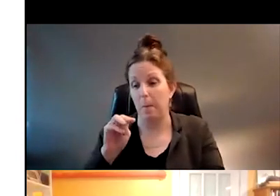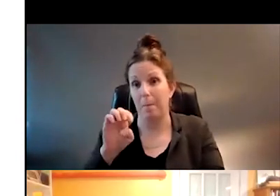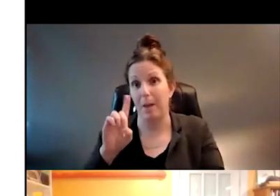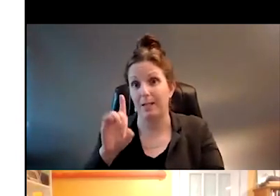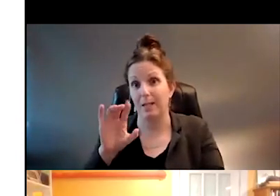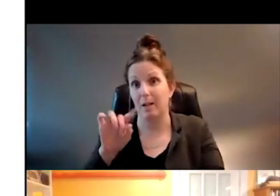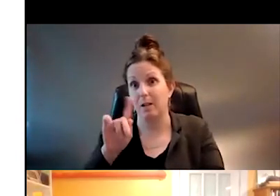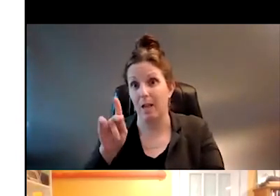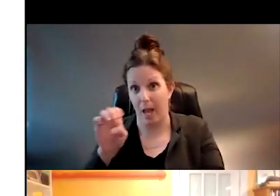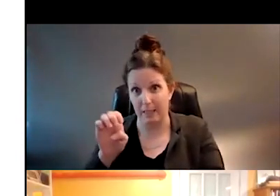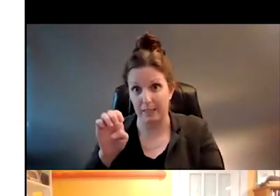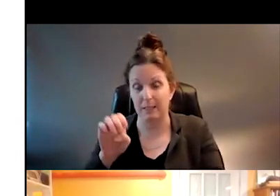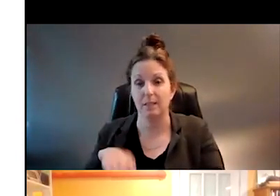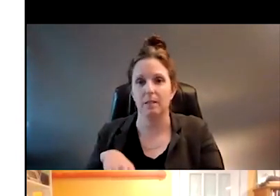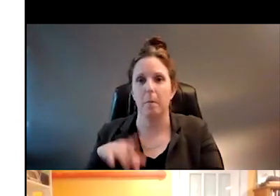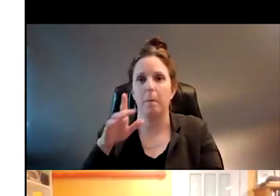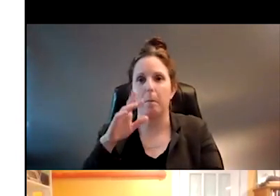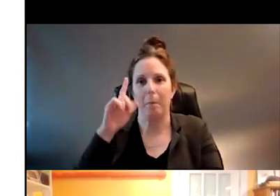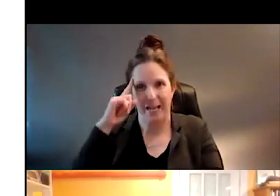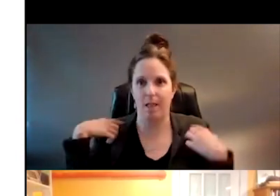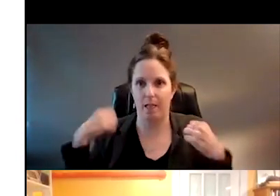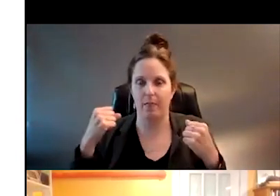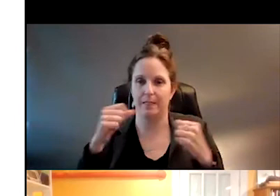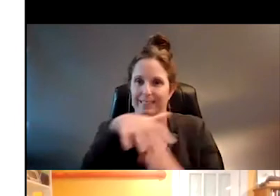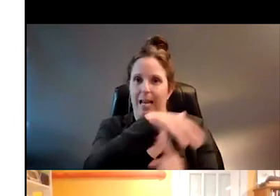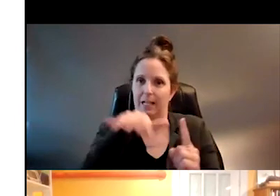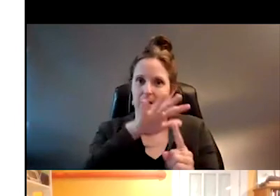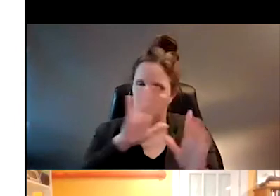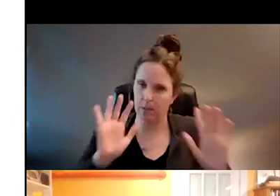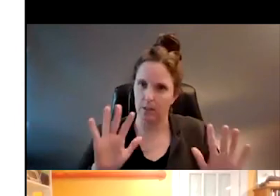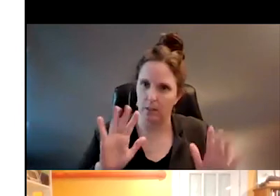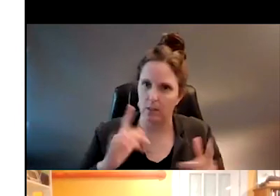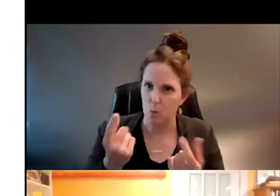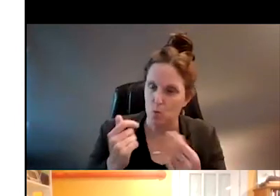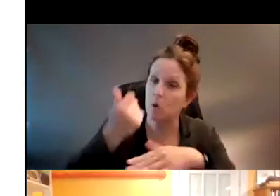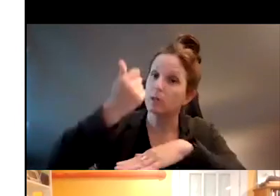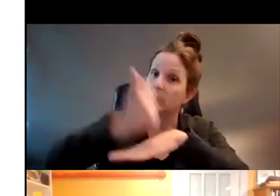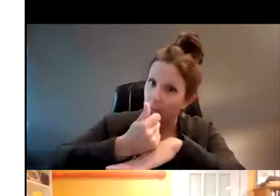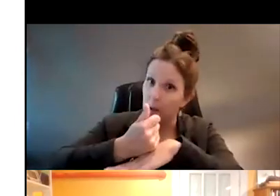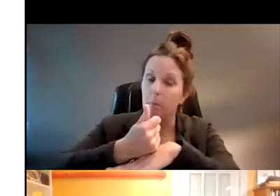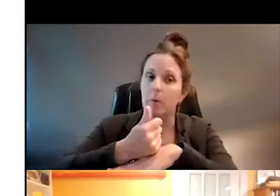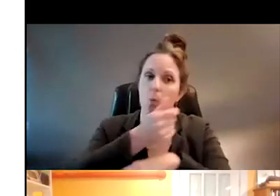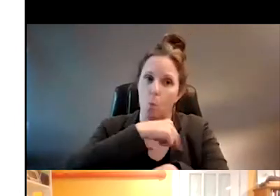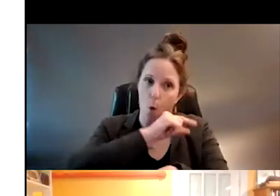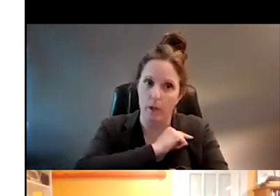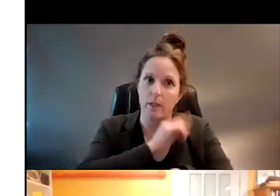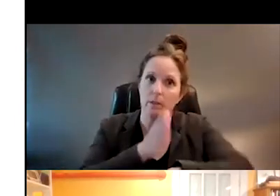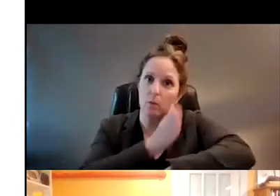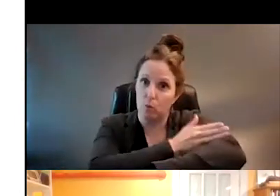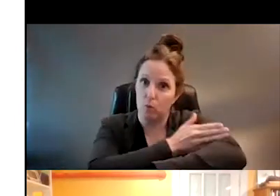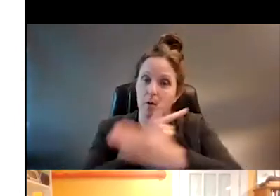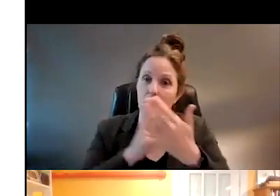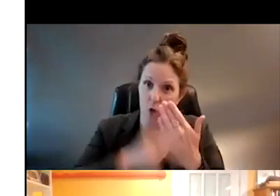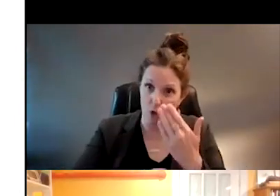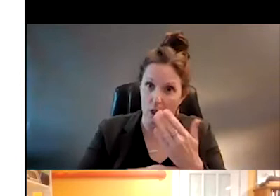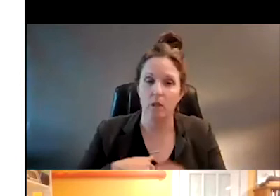do? We set up a small quality improvement project. We basically said psychiatric providers are a missed